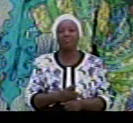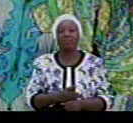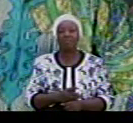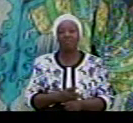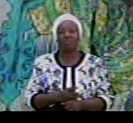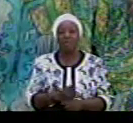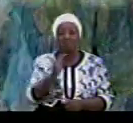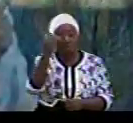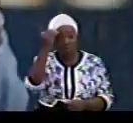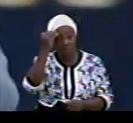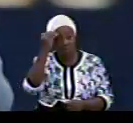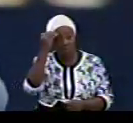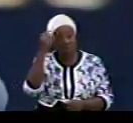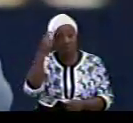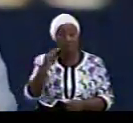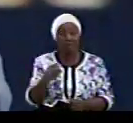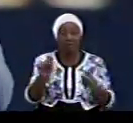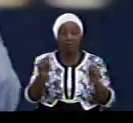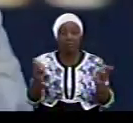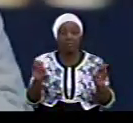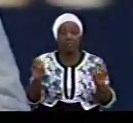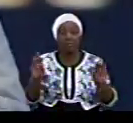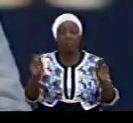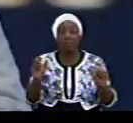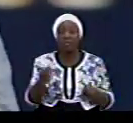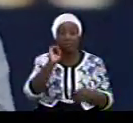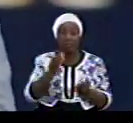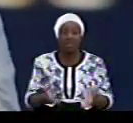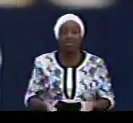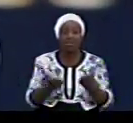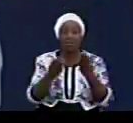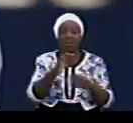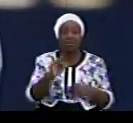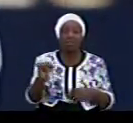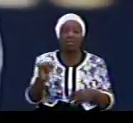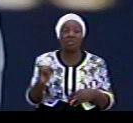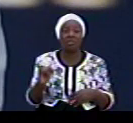but Thomas was exalting